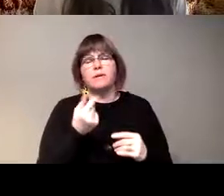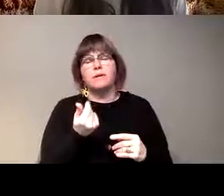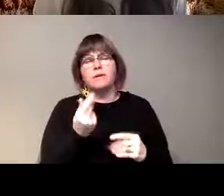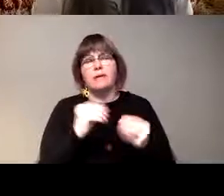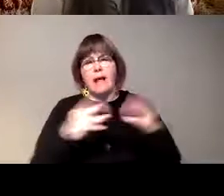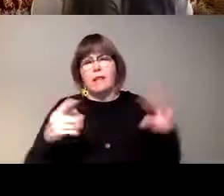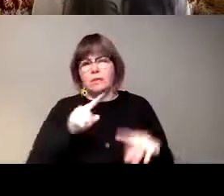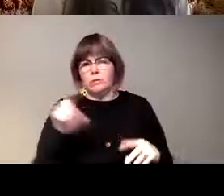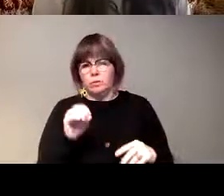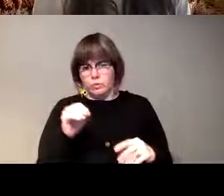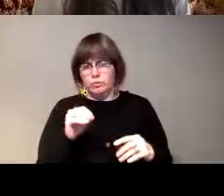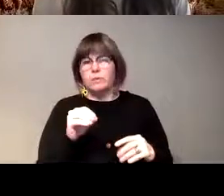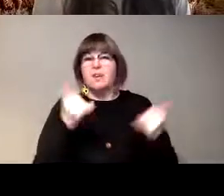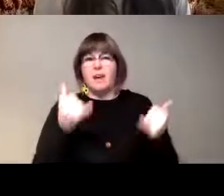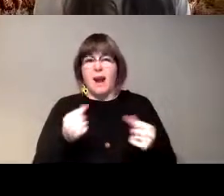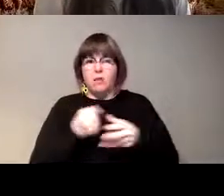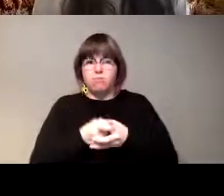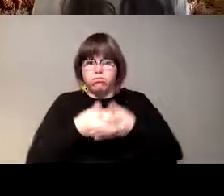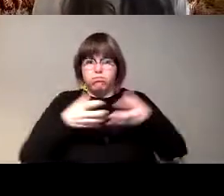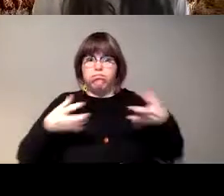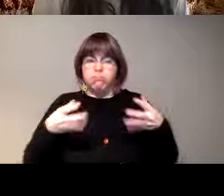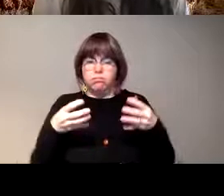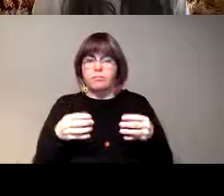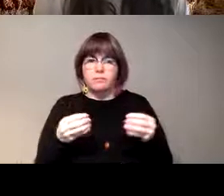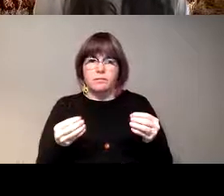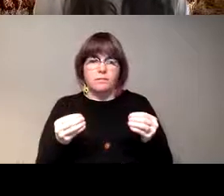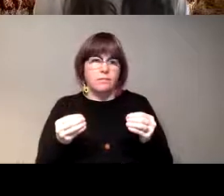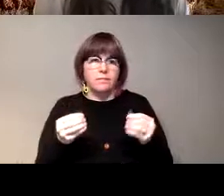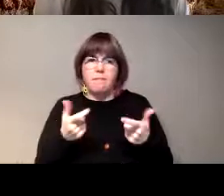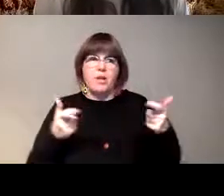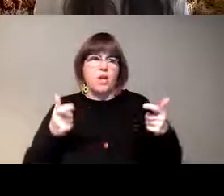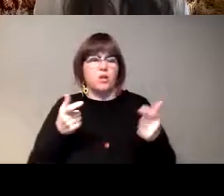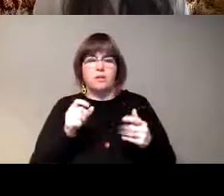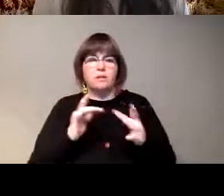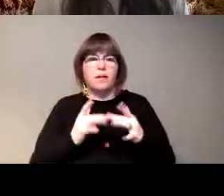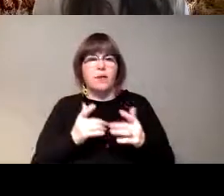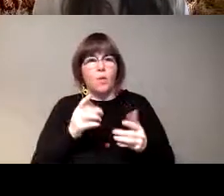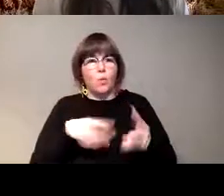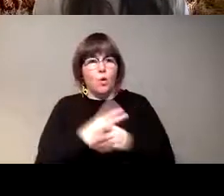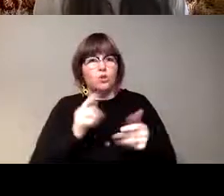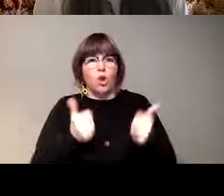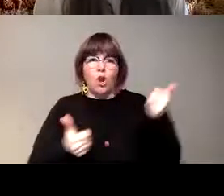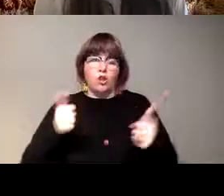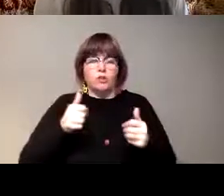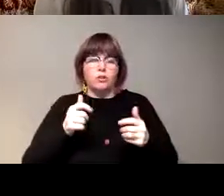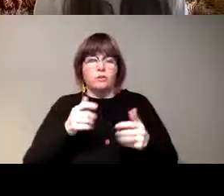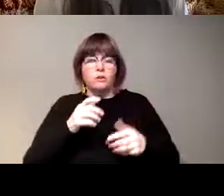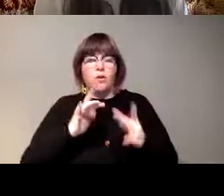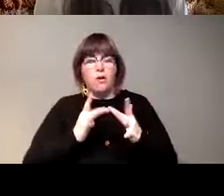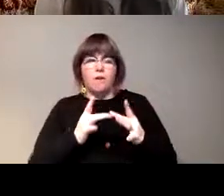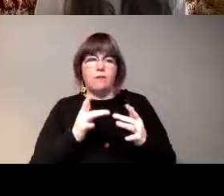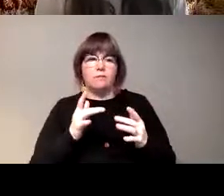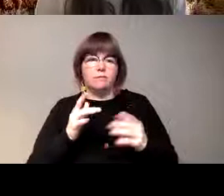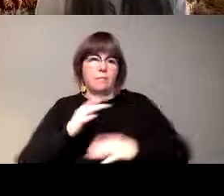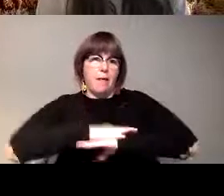and now it is expanded into a much larger site. It's actually the world's largest online platform for citizen science. We